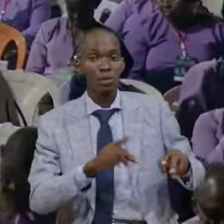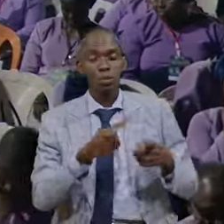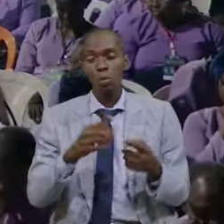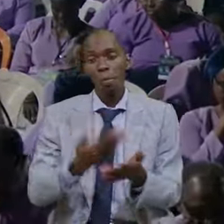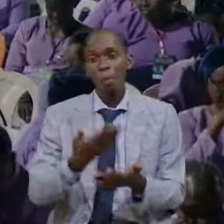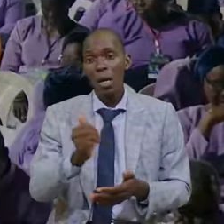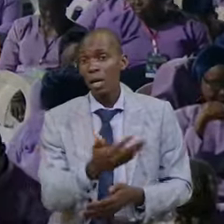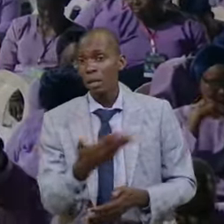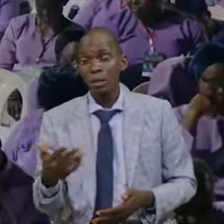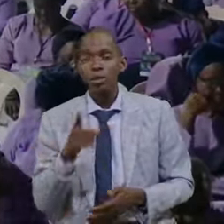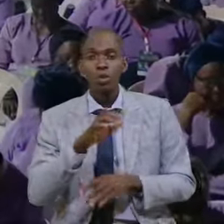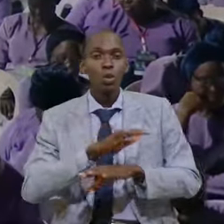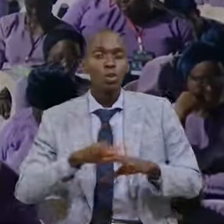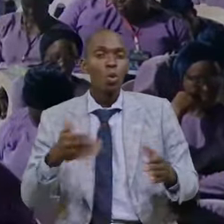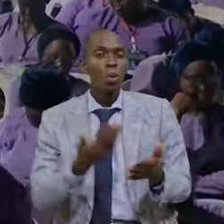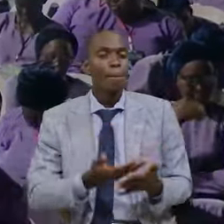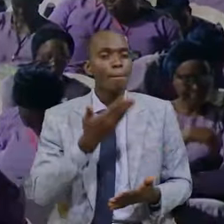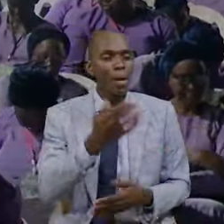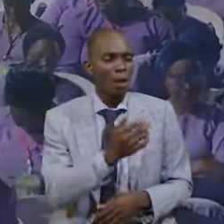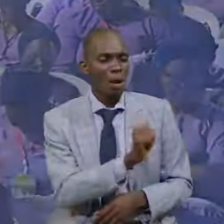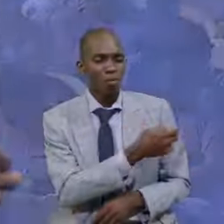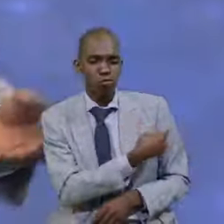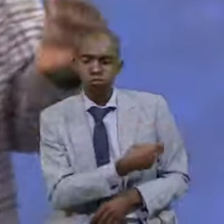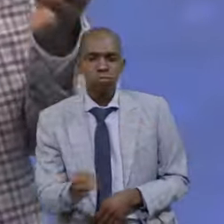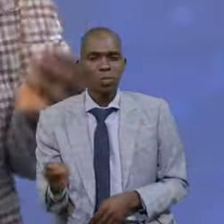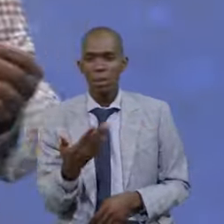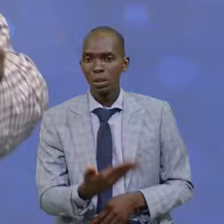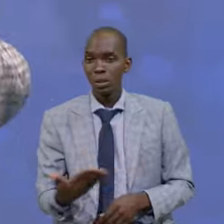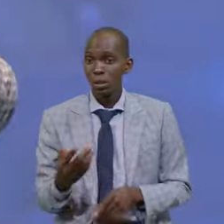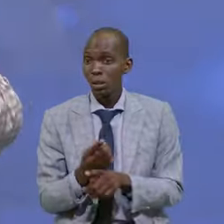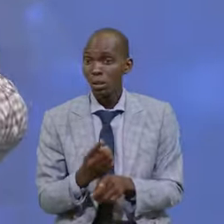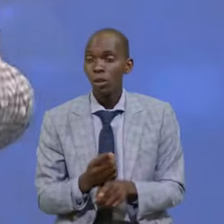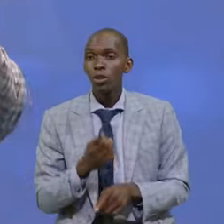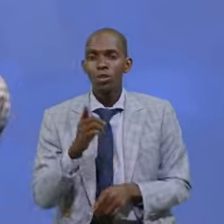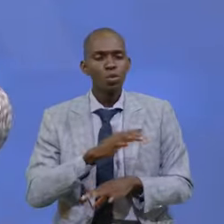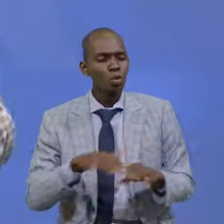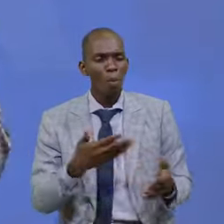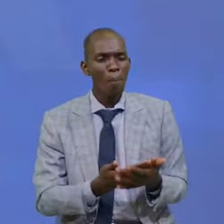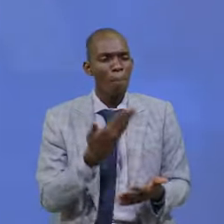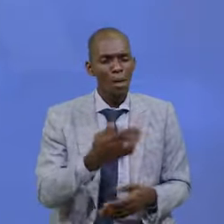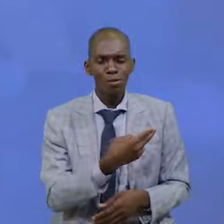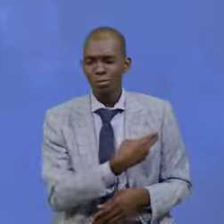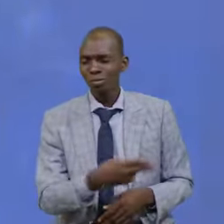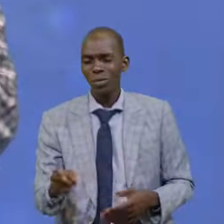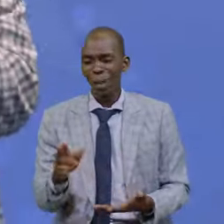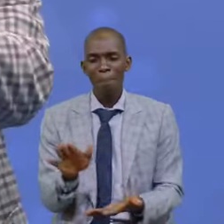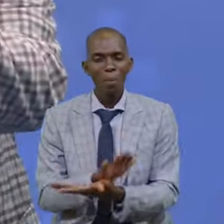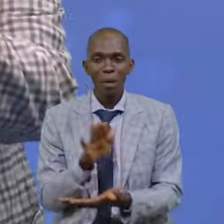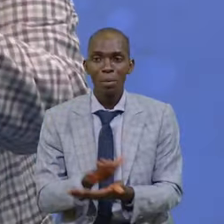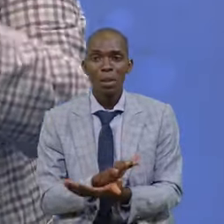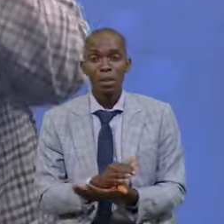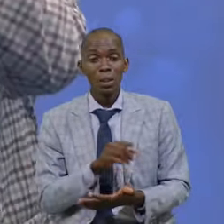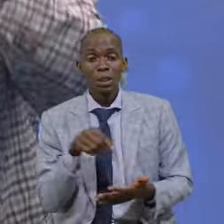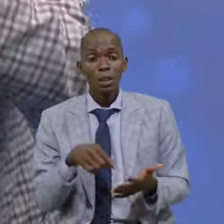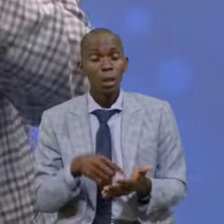don't buy a worthless material, a worthless piece of paper. This money you are going